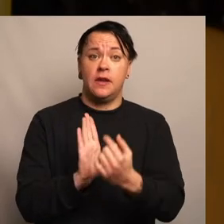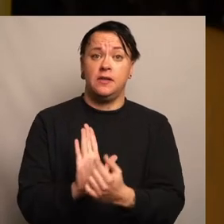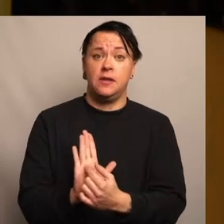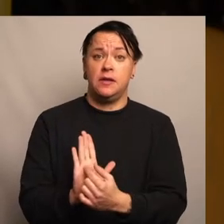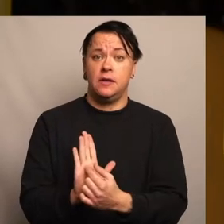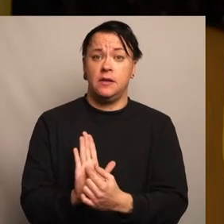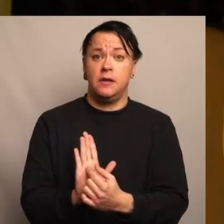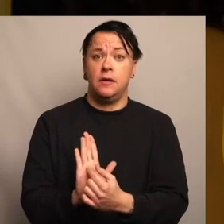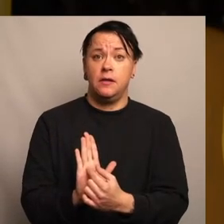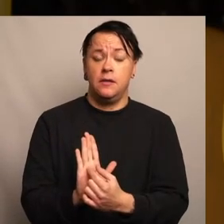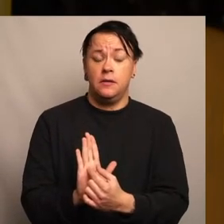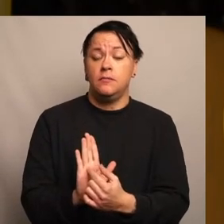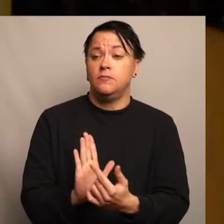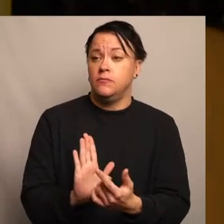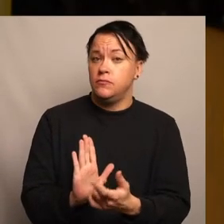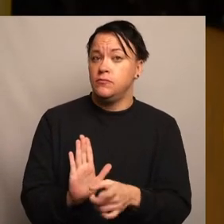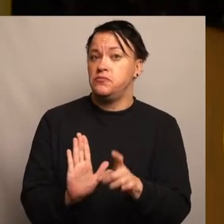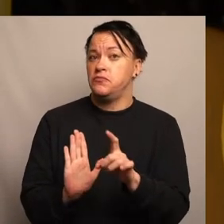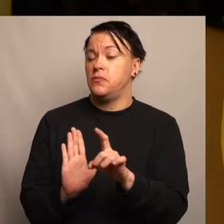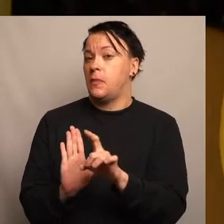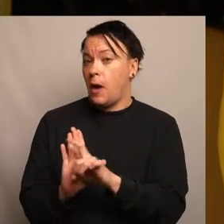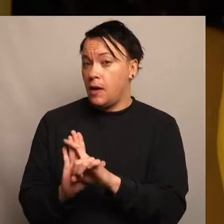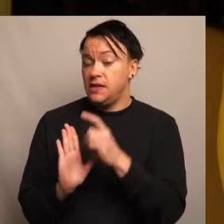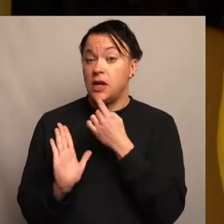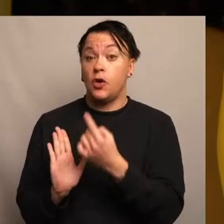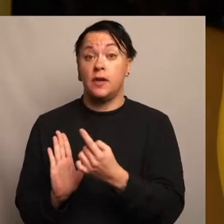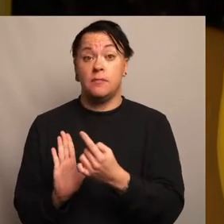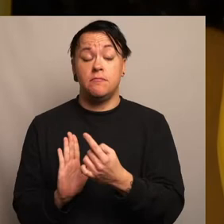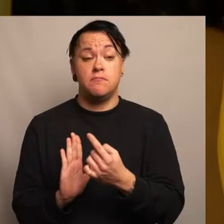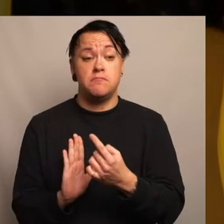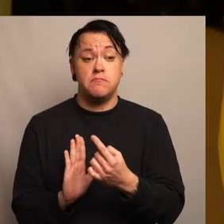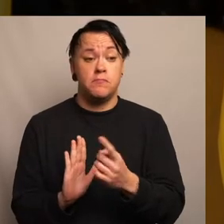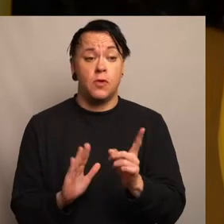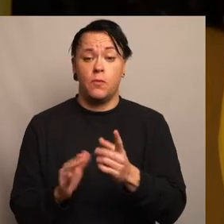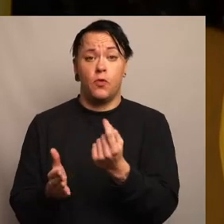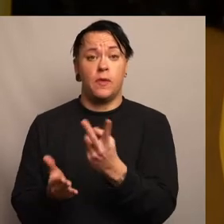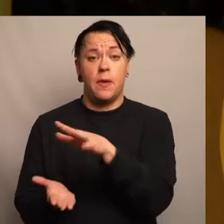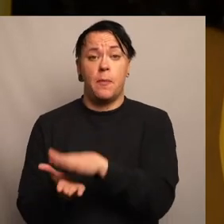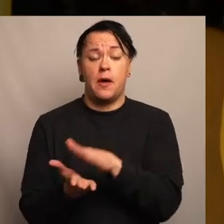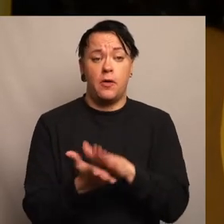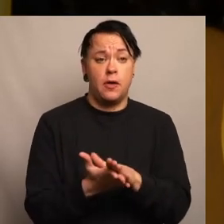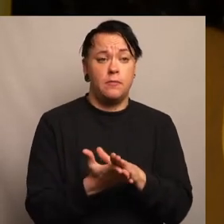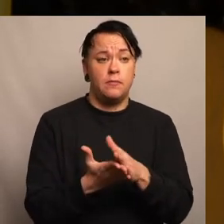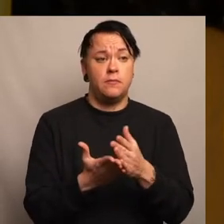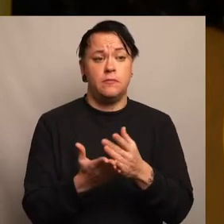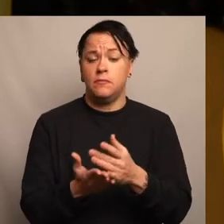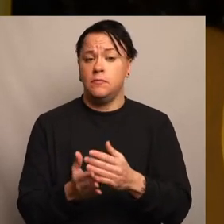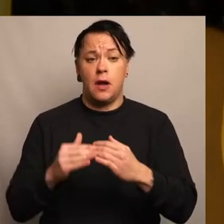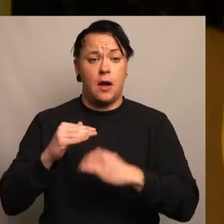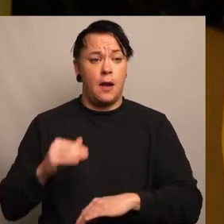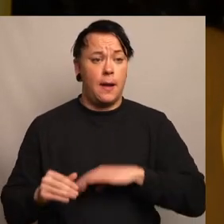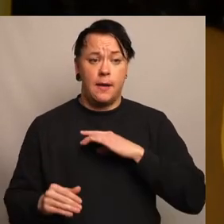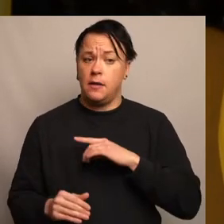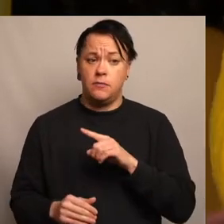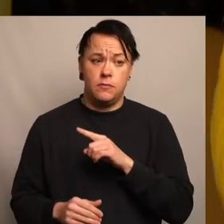sell alcohol if you are under certain age. But this is doesn't go same way if you are white, thin, no one will